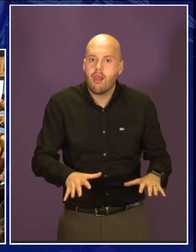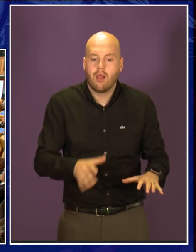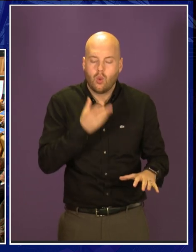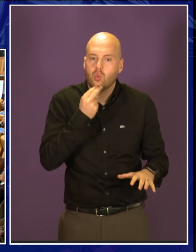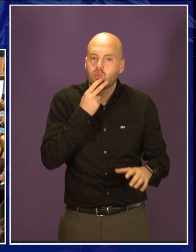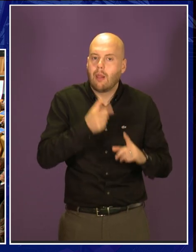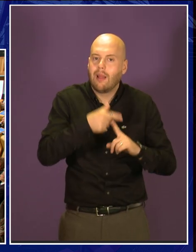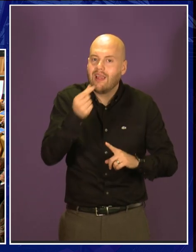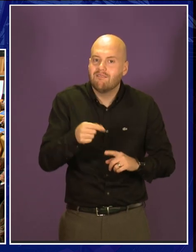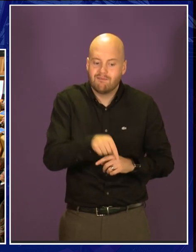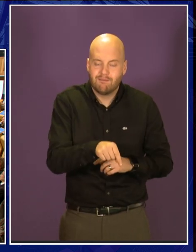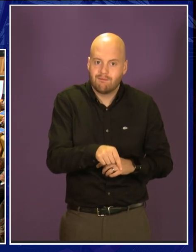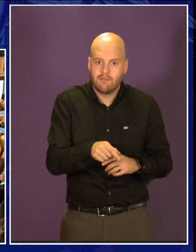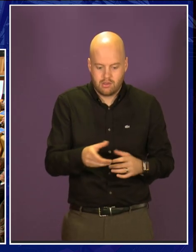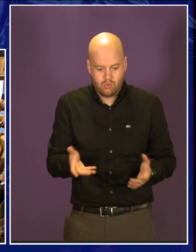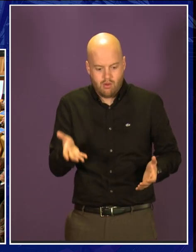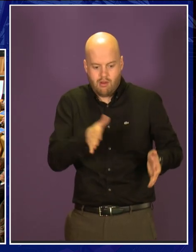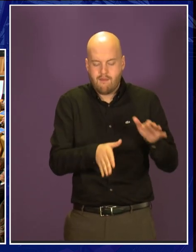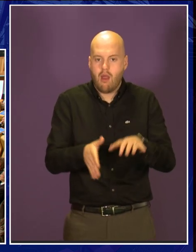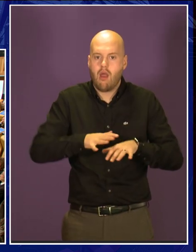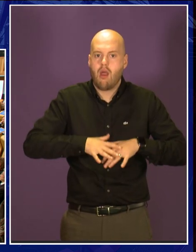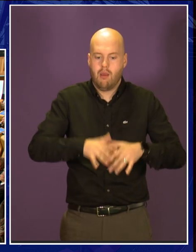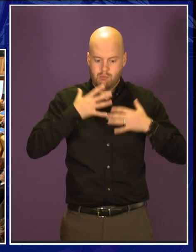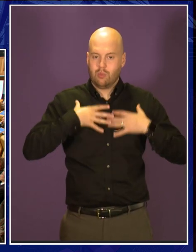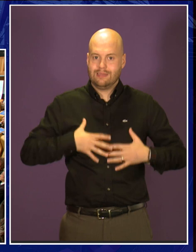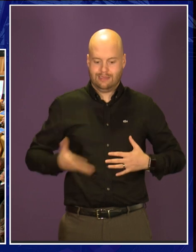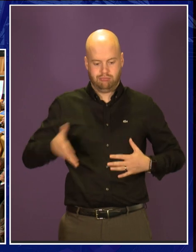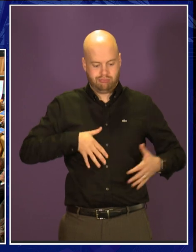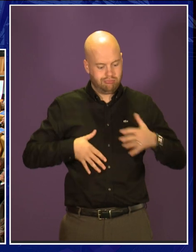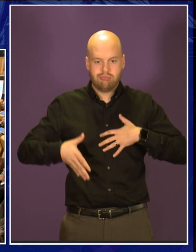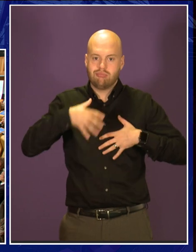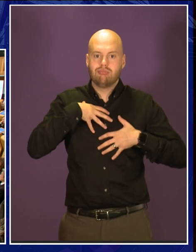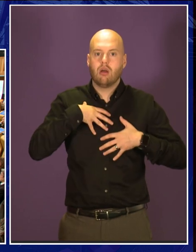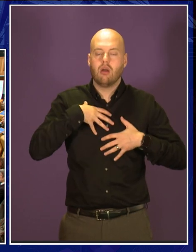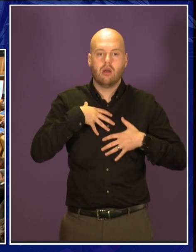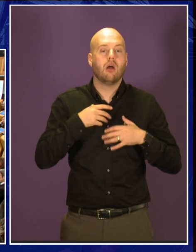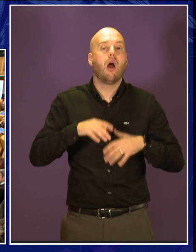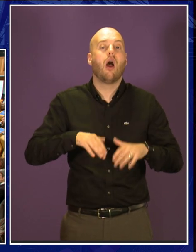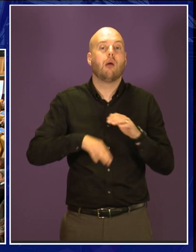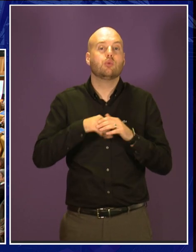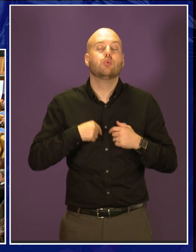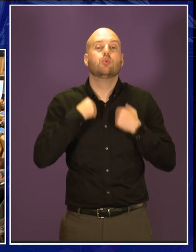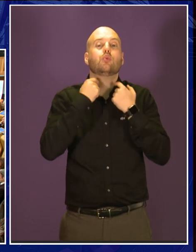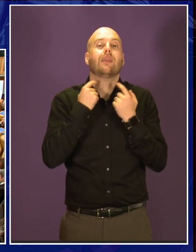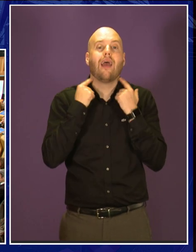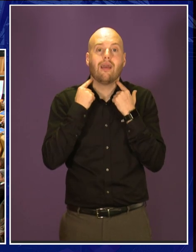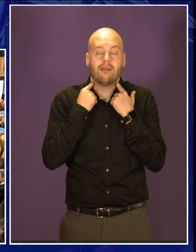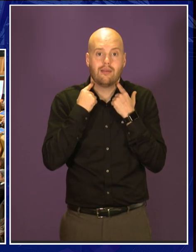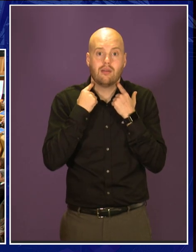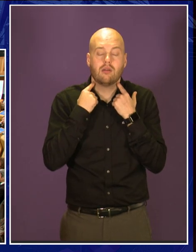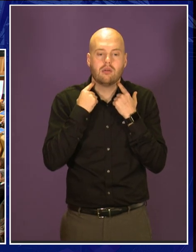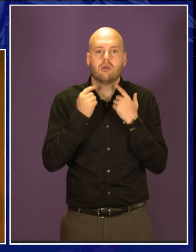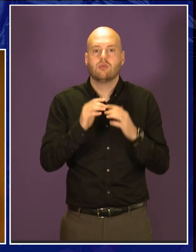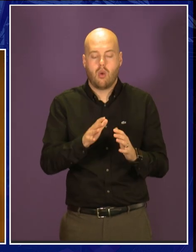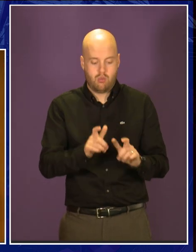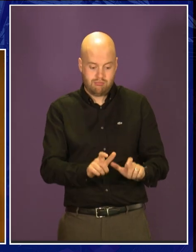the leaves. We covered him with the soil and the leaves until here in the neck. Early in the morning,